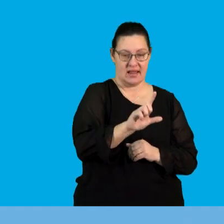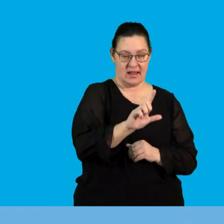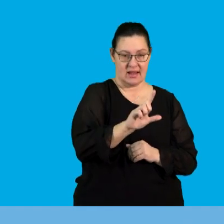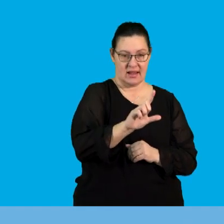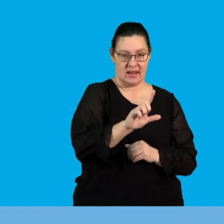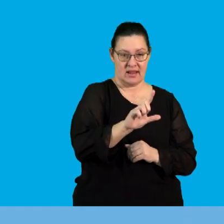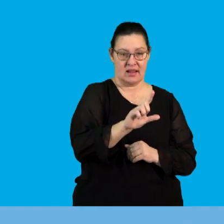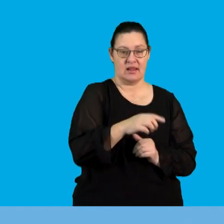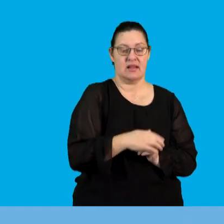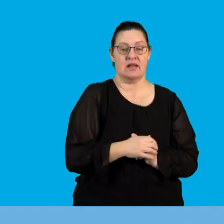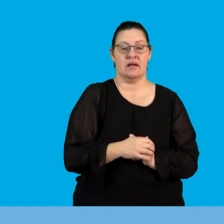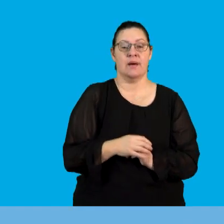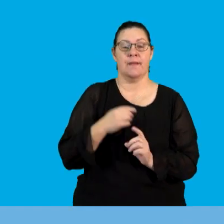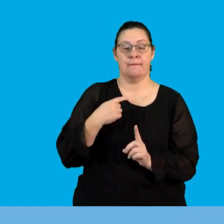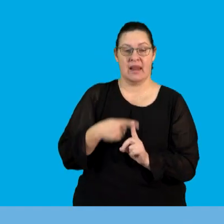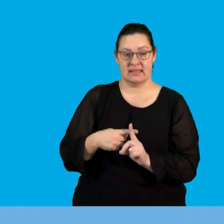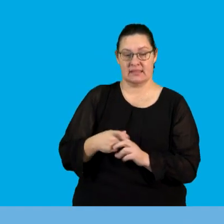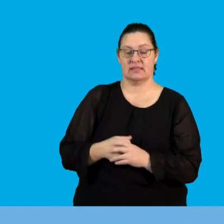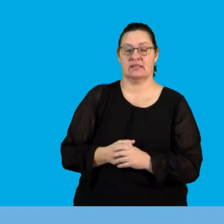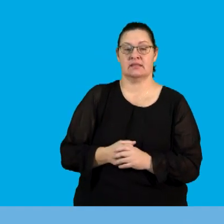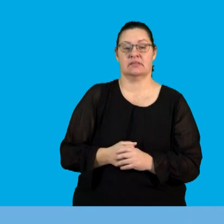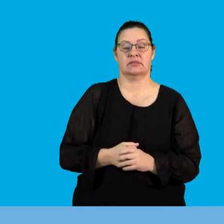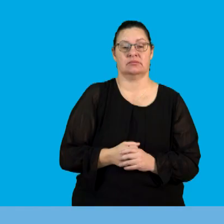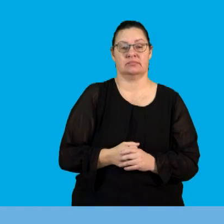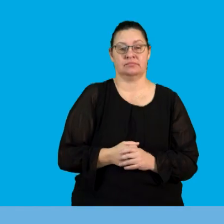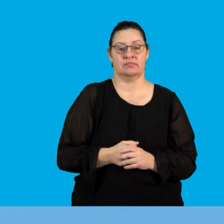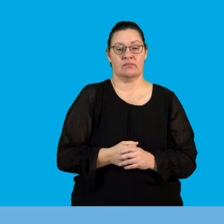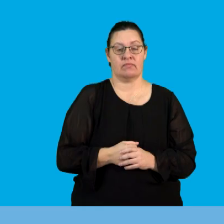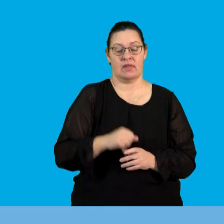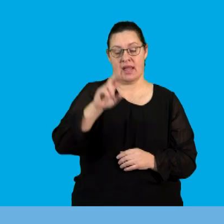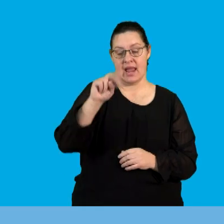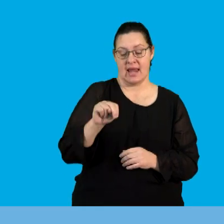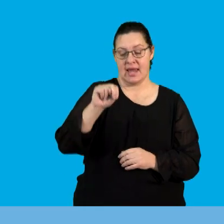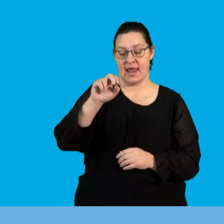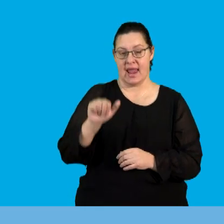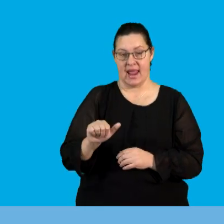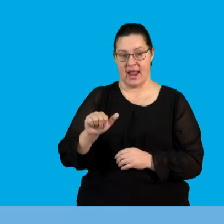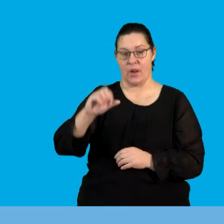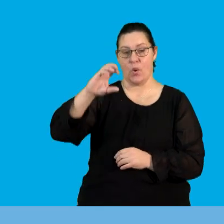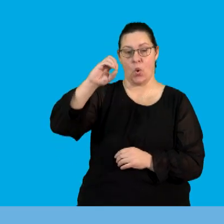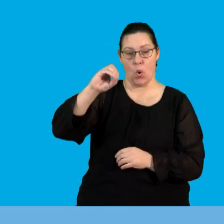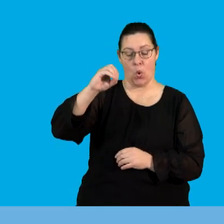being my hydrochloric acid plus sodium hydroxide being my